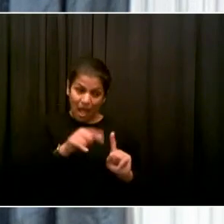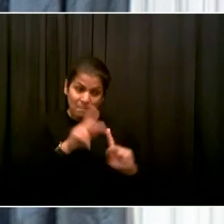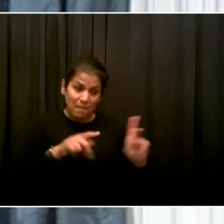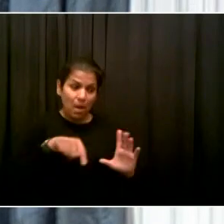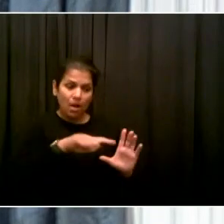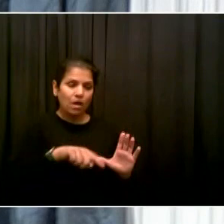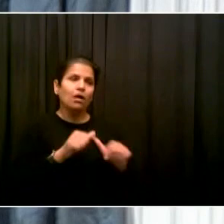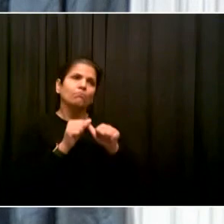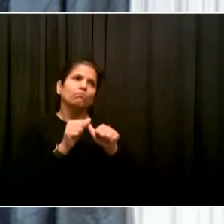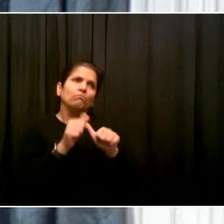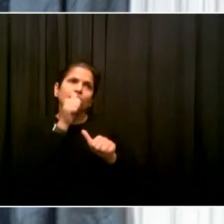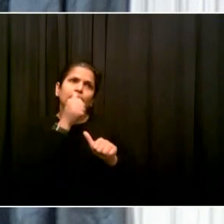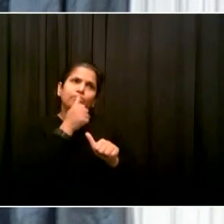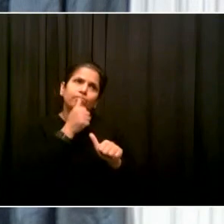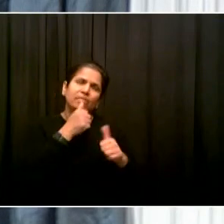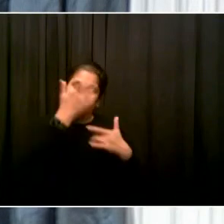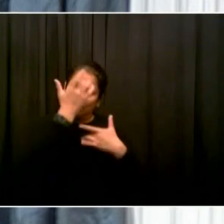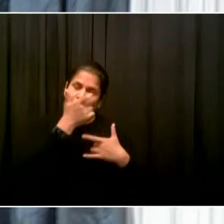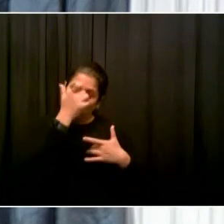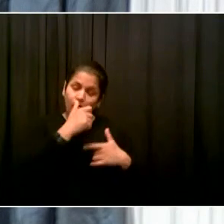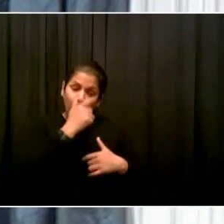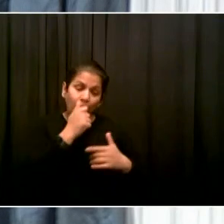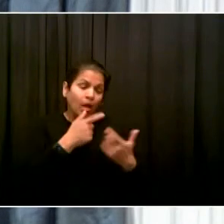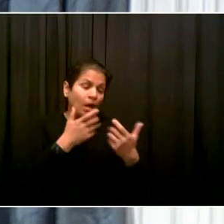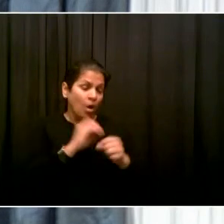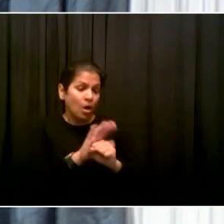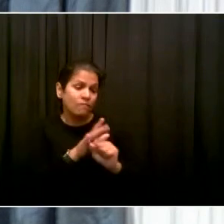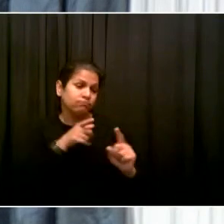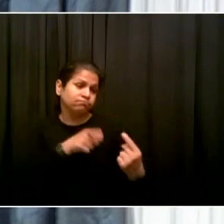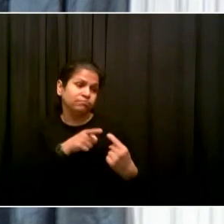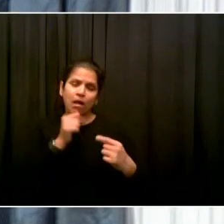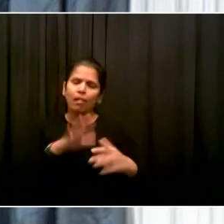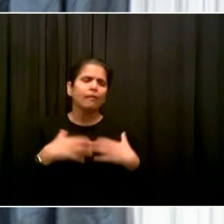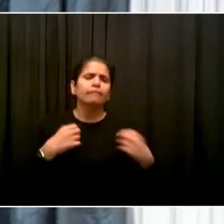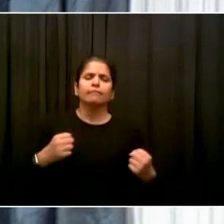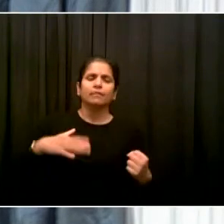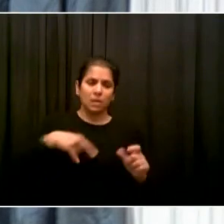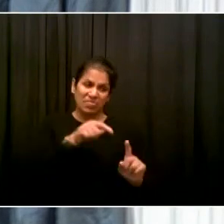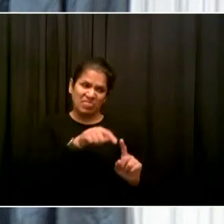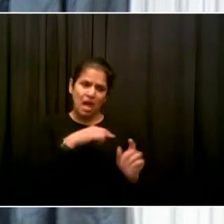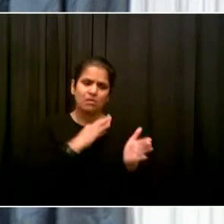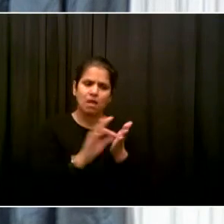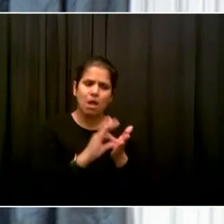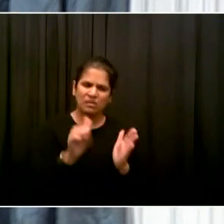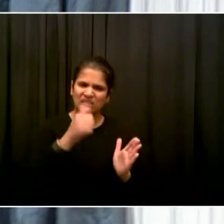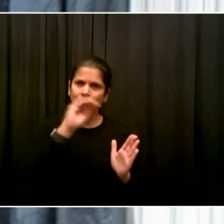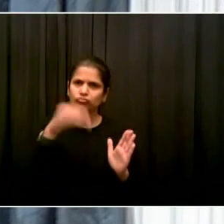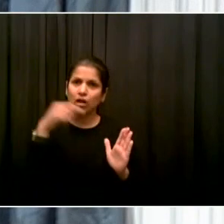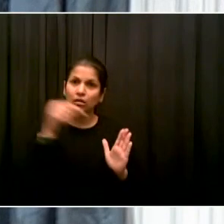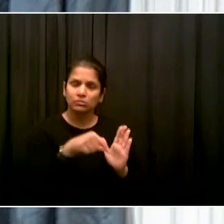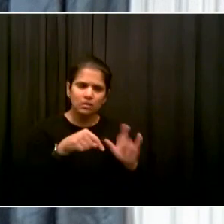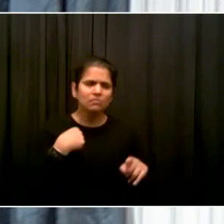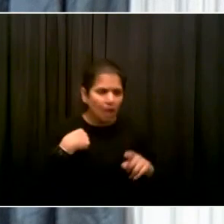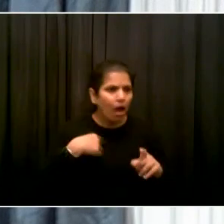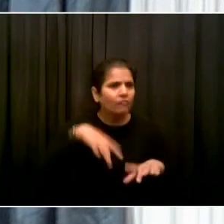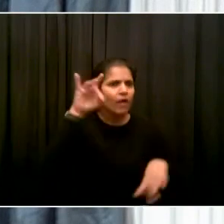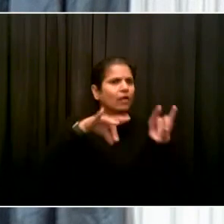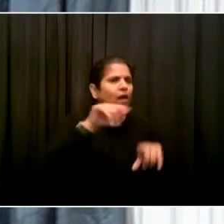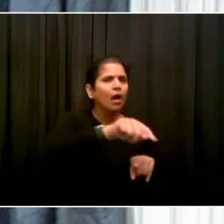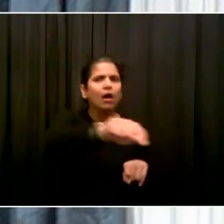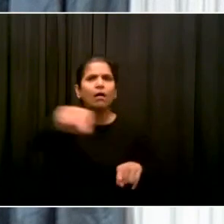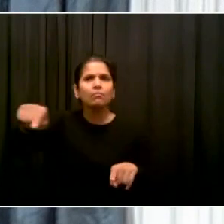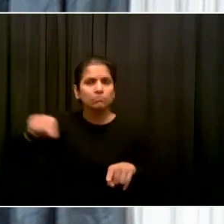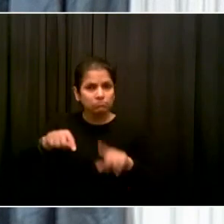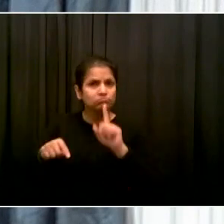of 2021 looks very different than April of 2020 did, but not a week goes by that my patients are not touched and affected by the